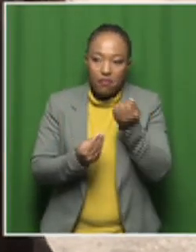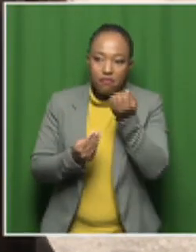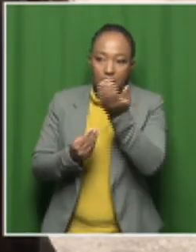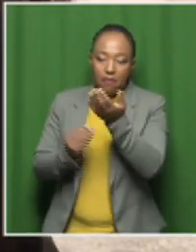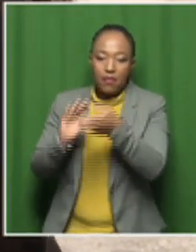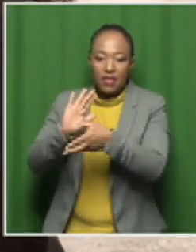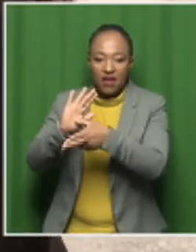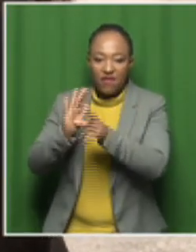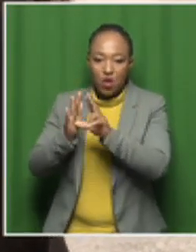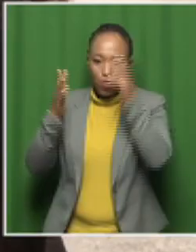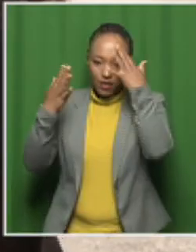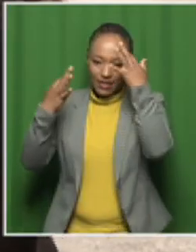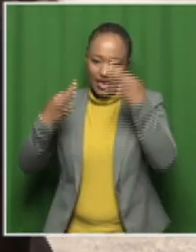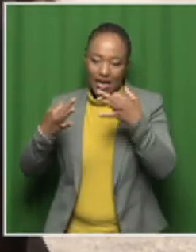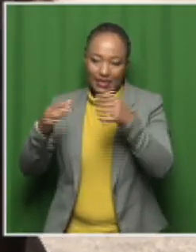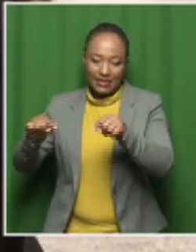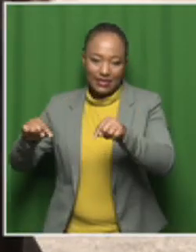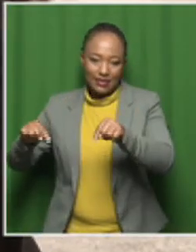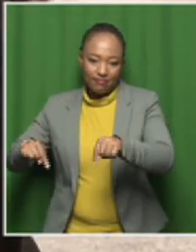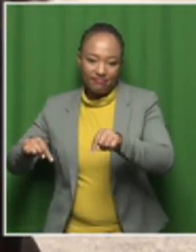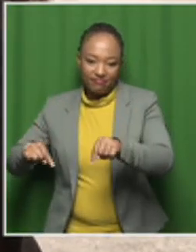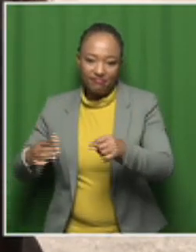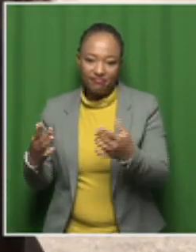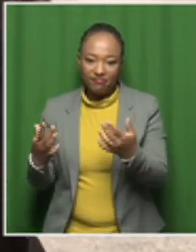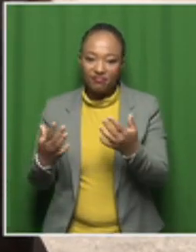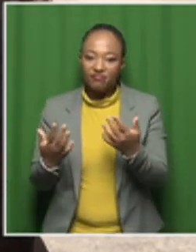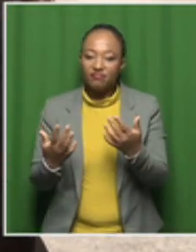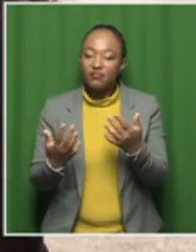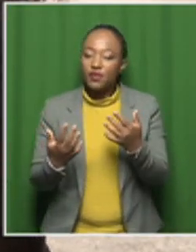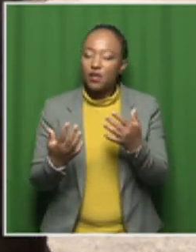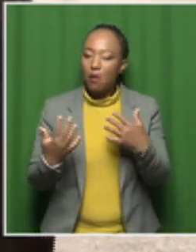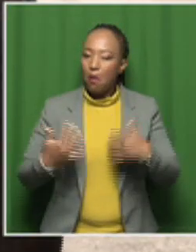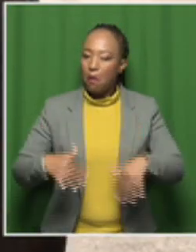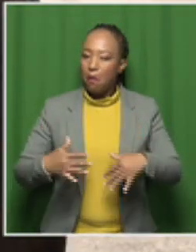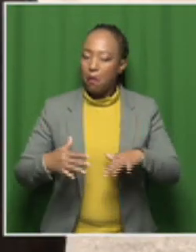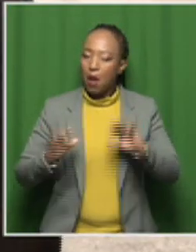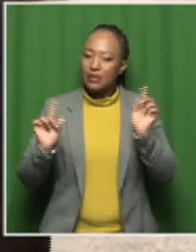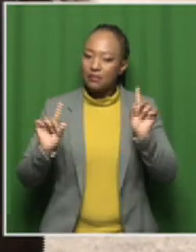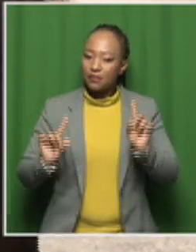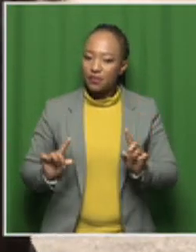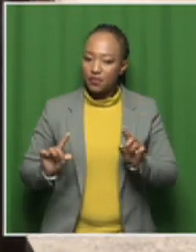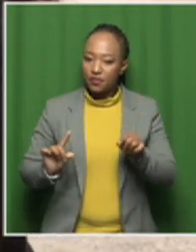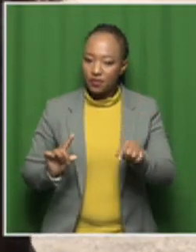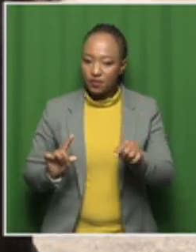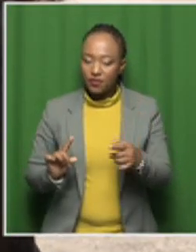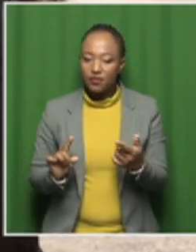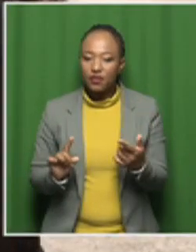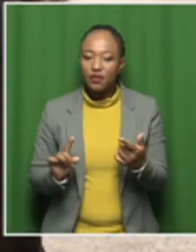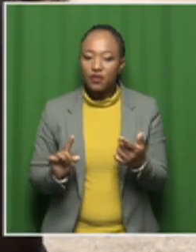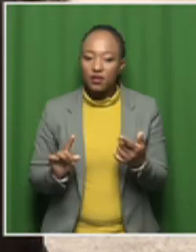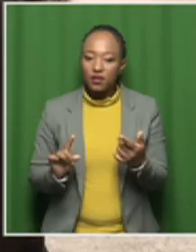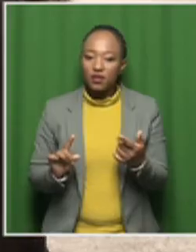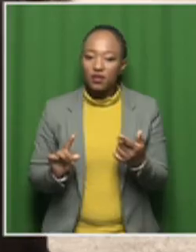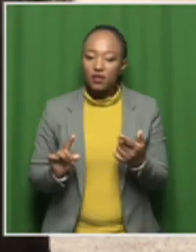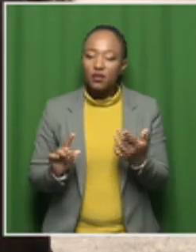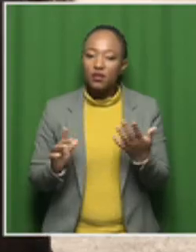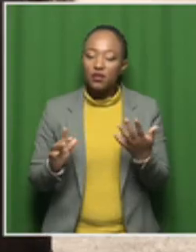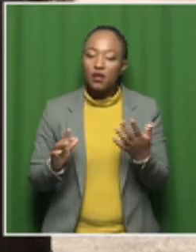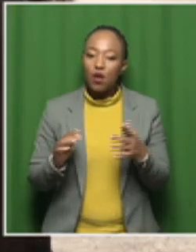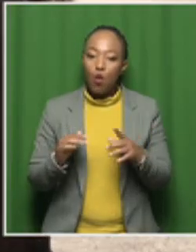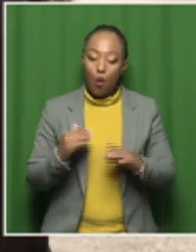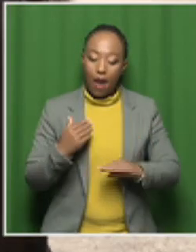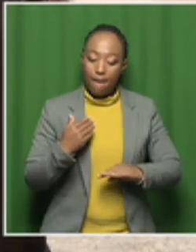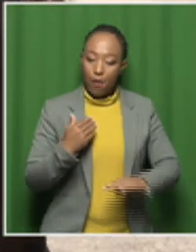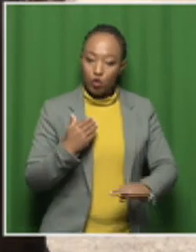here. What is it that stands out in that? It's that this bottom-up approach that Switzerland